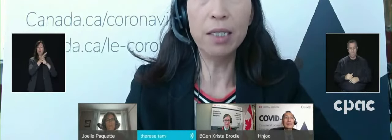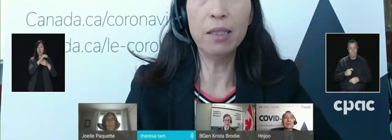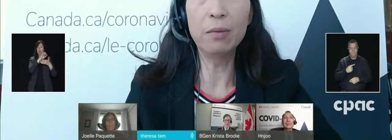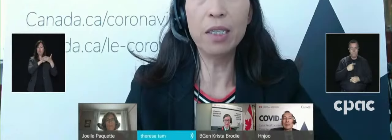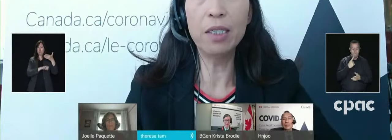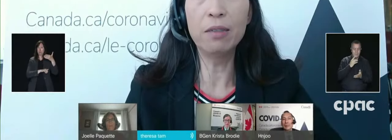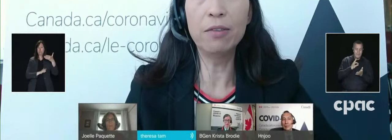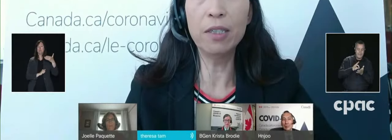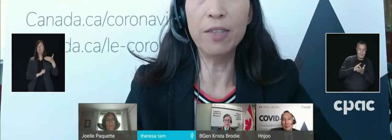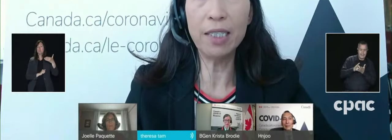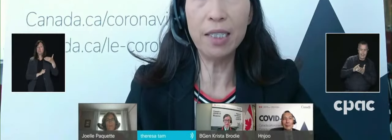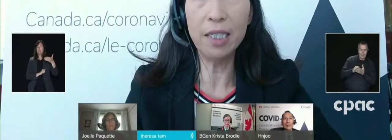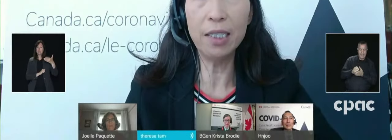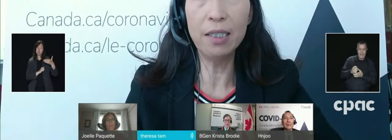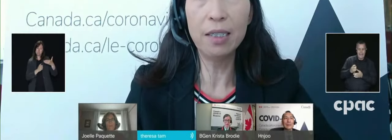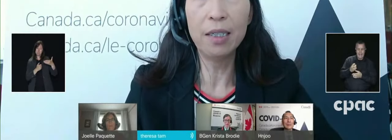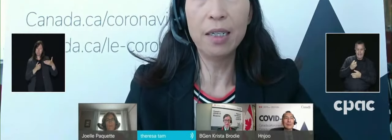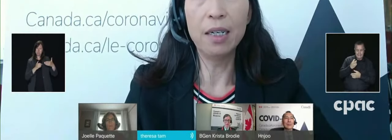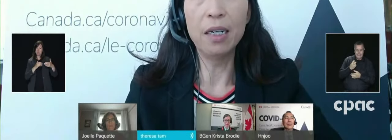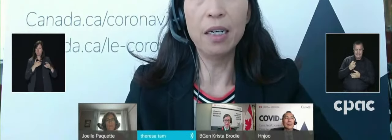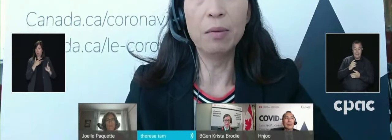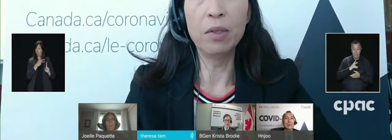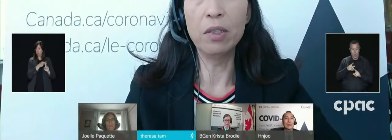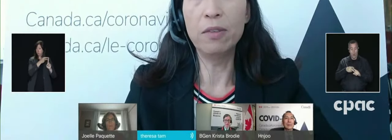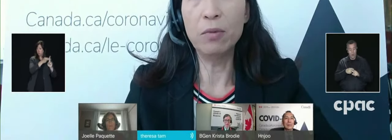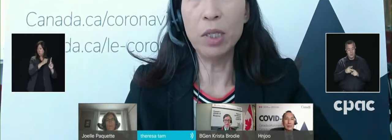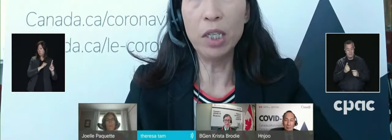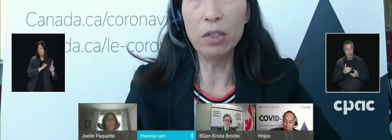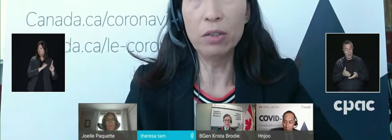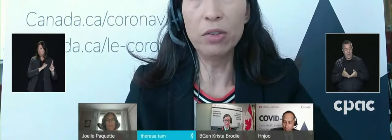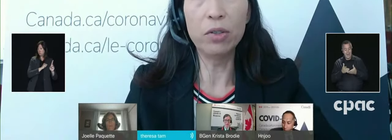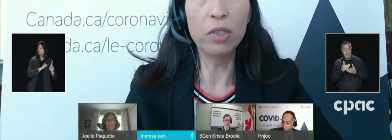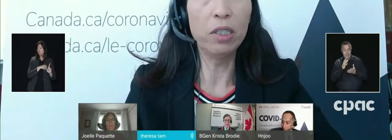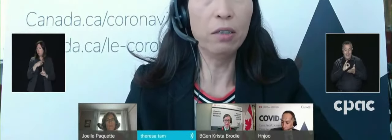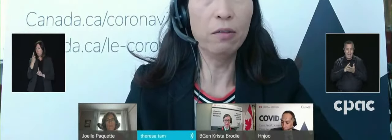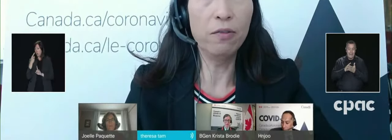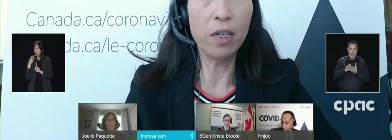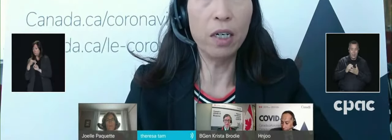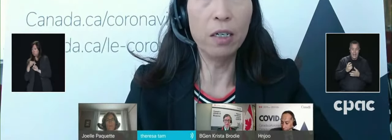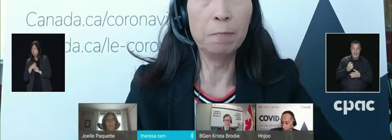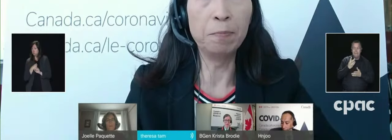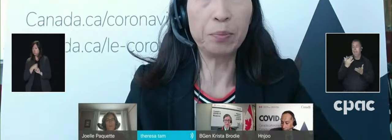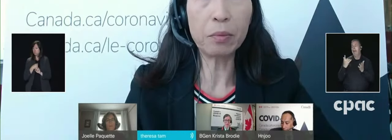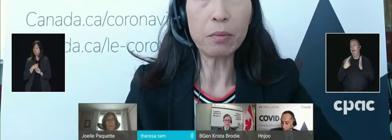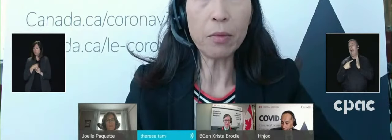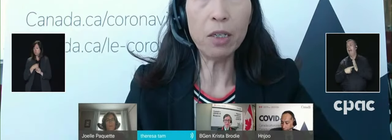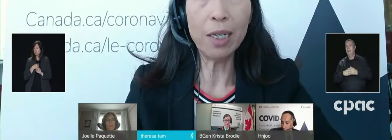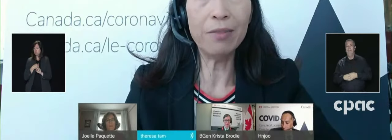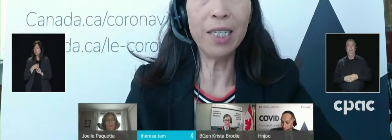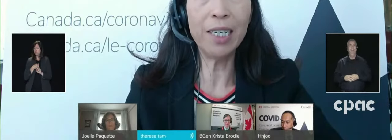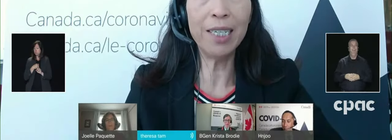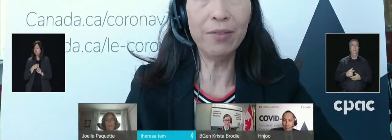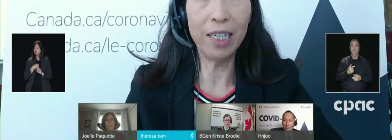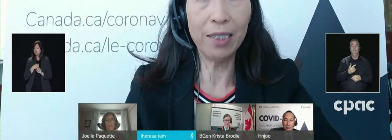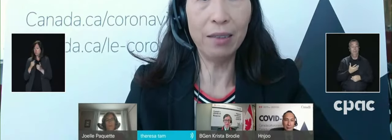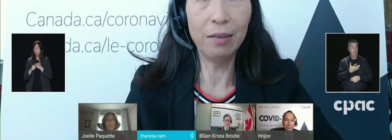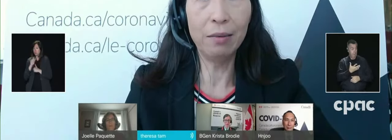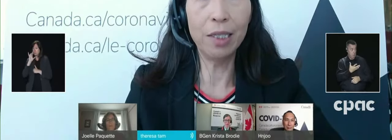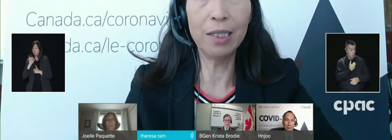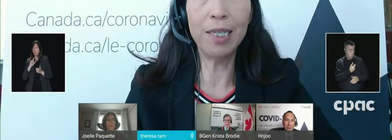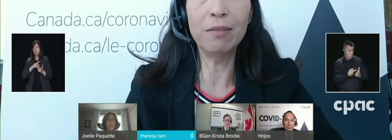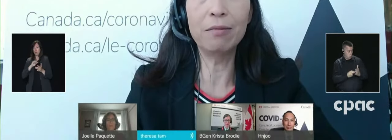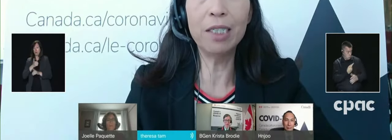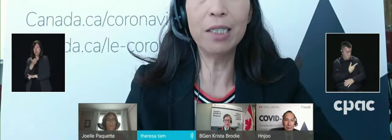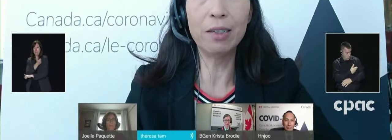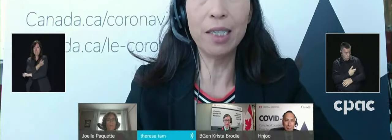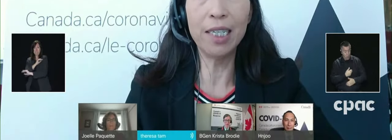risk based on whether you're fully vaccinated, you've had one dose, or you haven't had any vaccine.